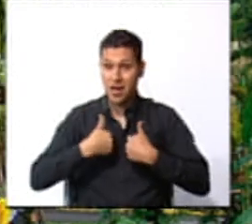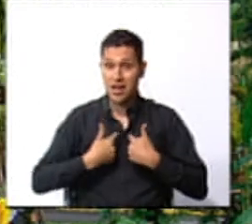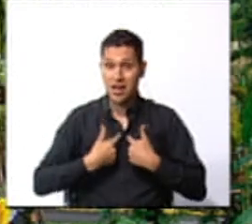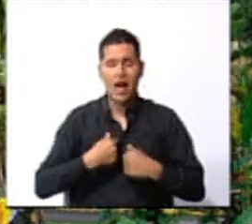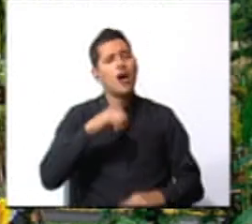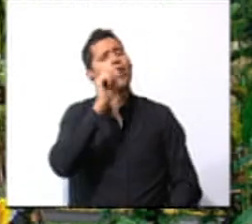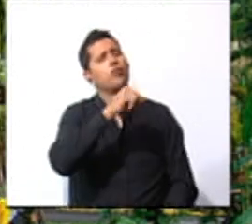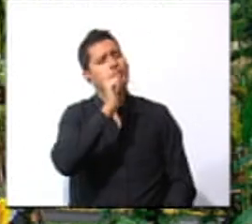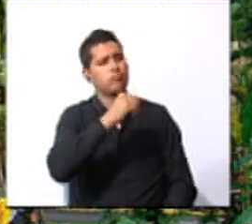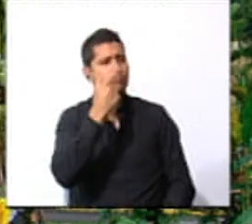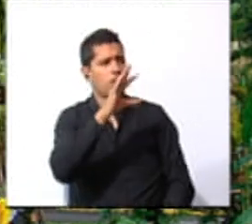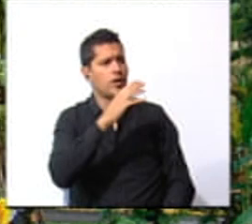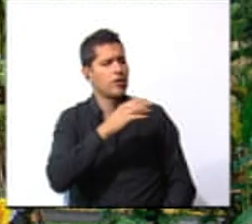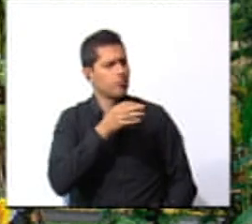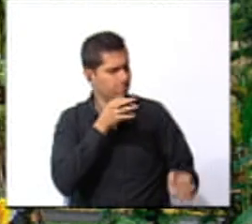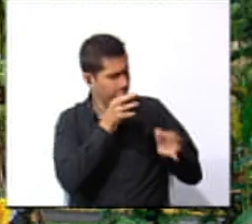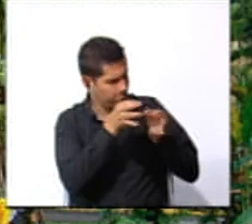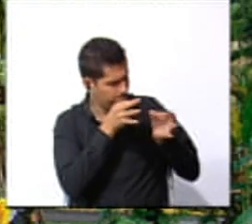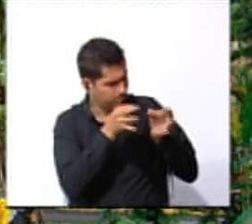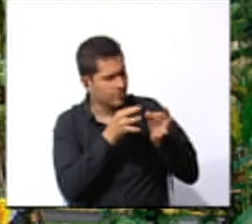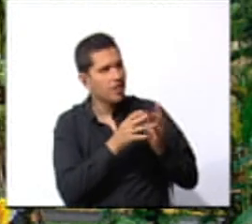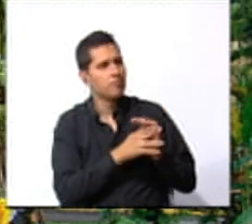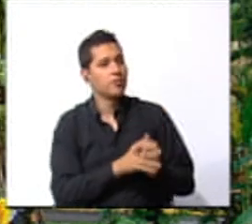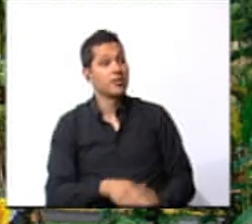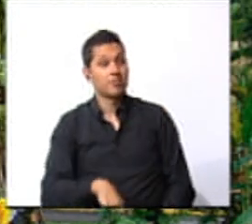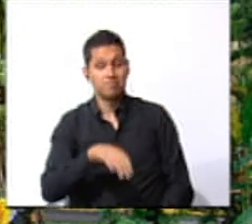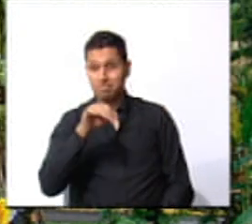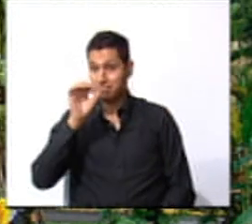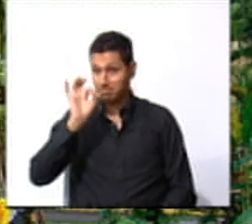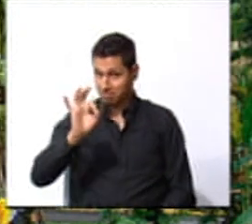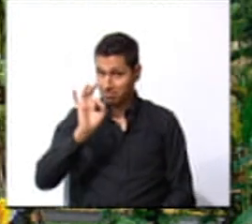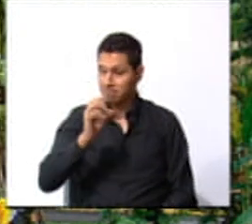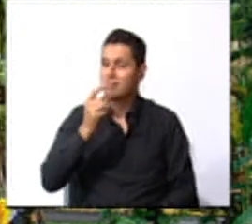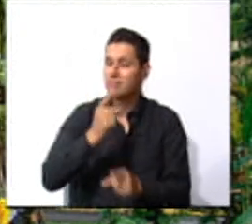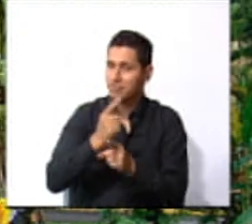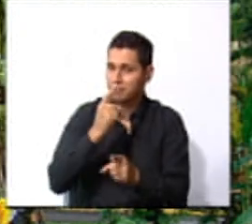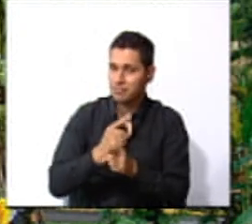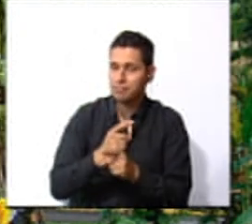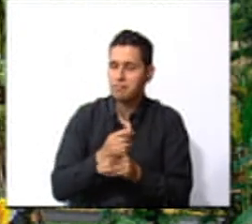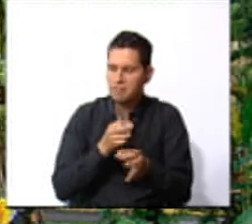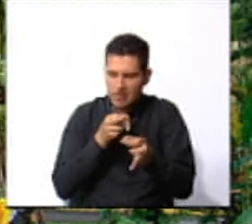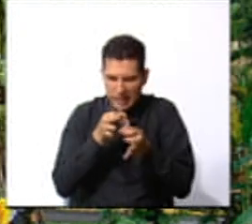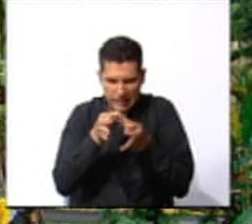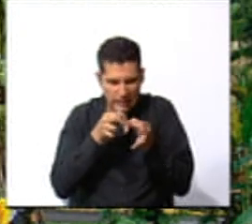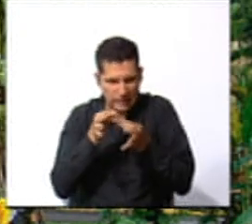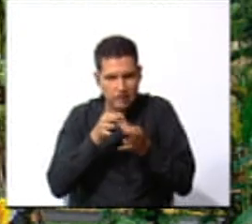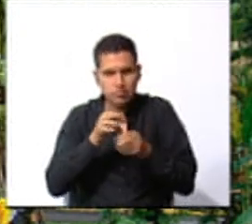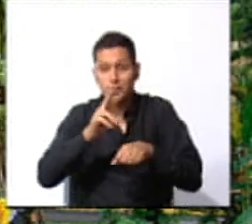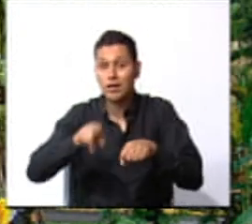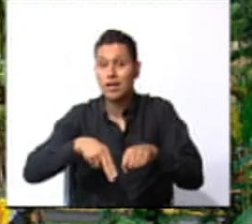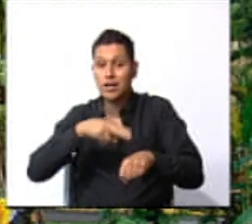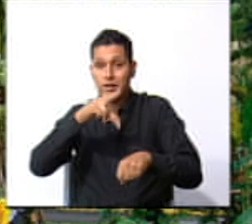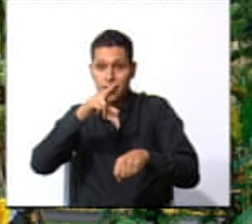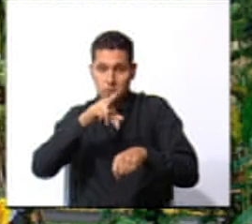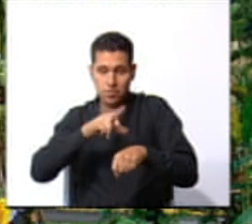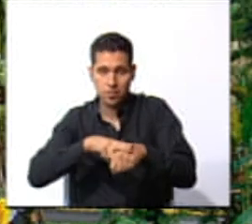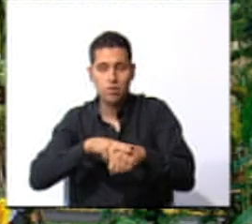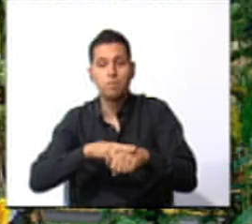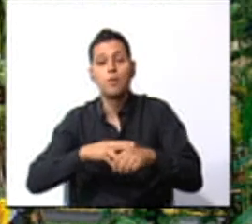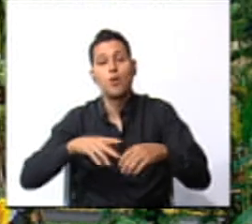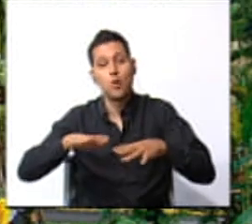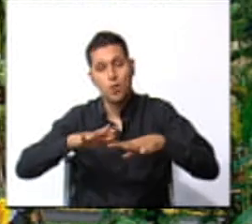we describe, very good, we describe natural beauties